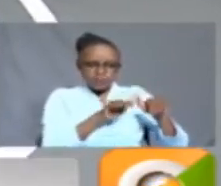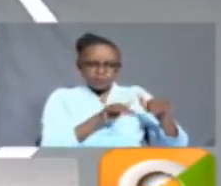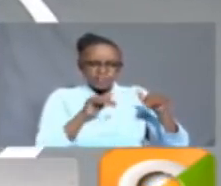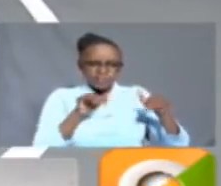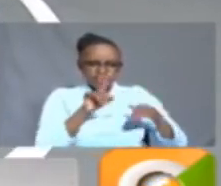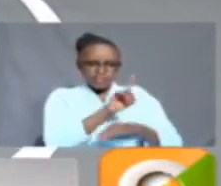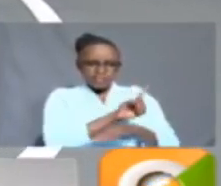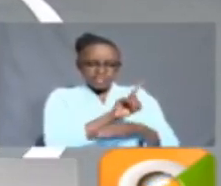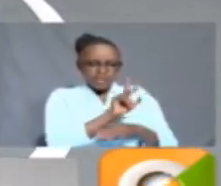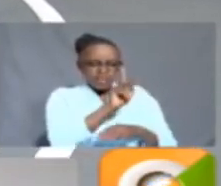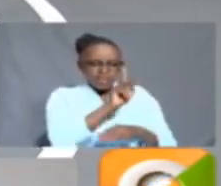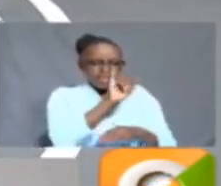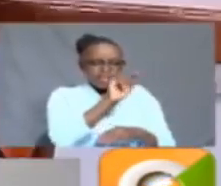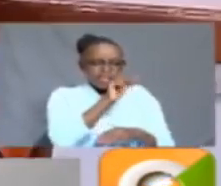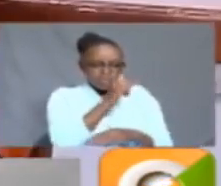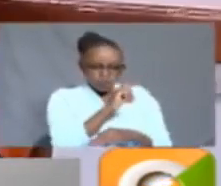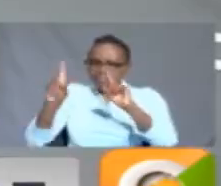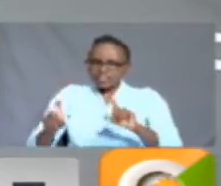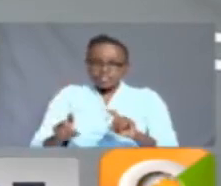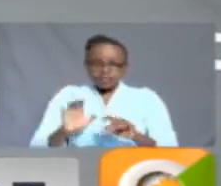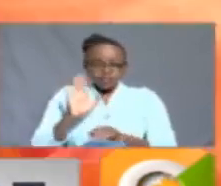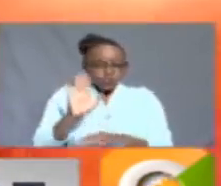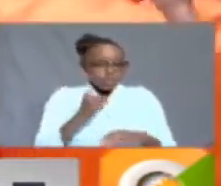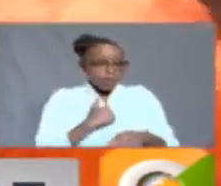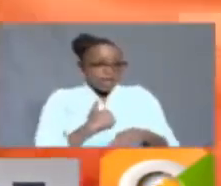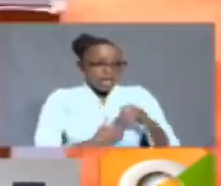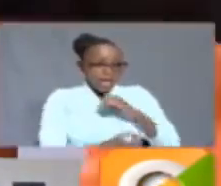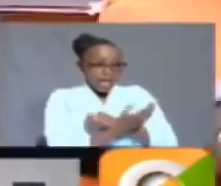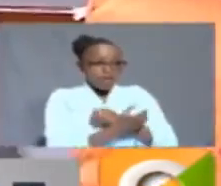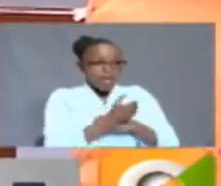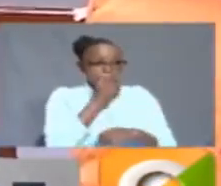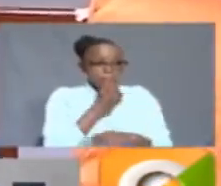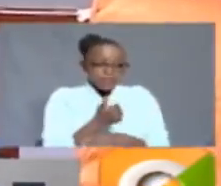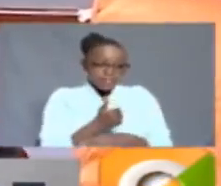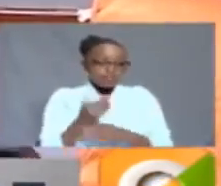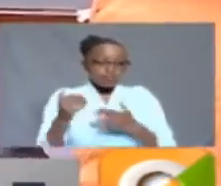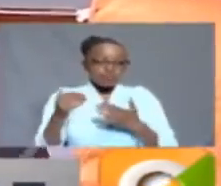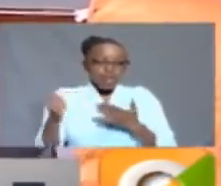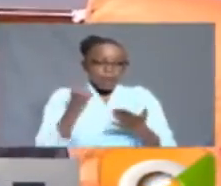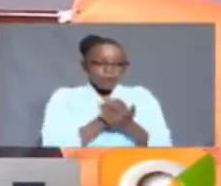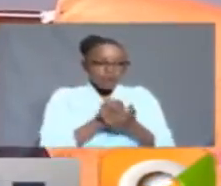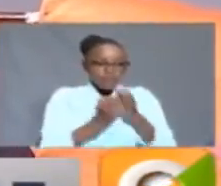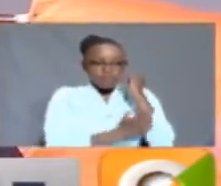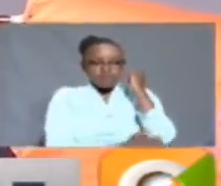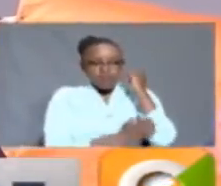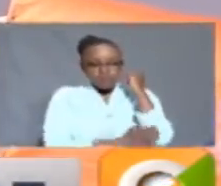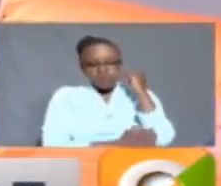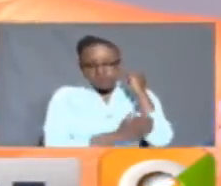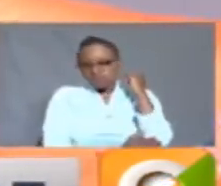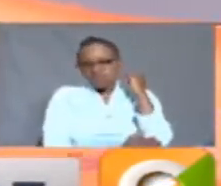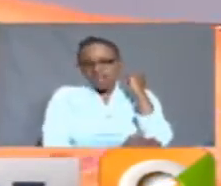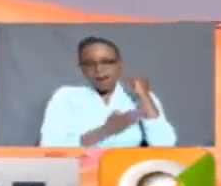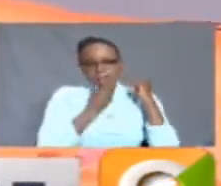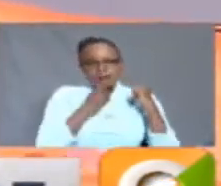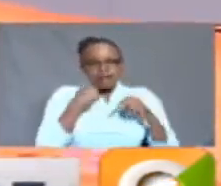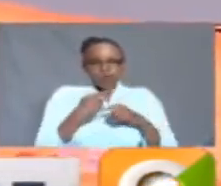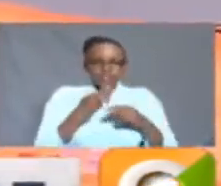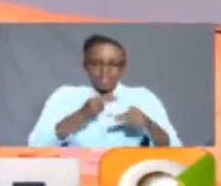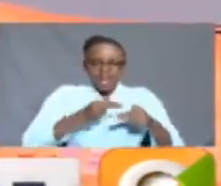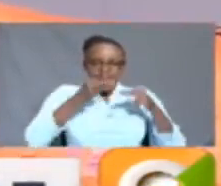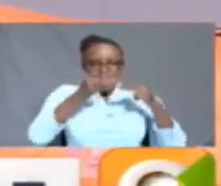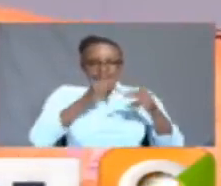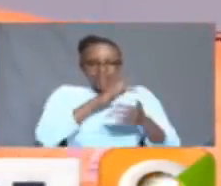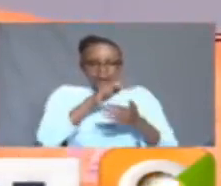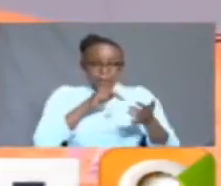day Kinoti will narrow down to you. It's better to die a poor man, but very highly principled. If you